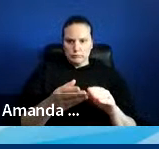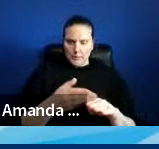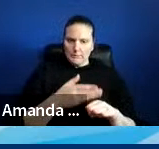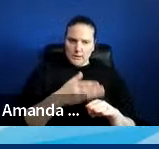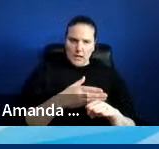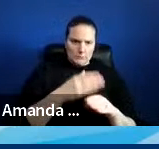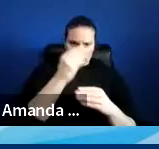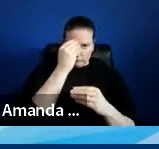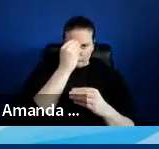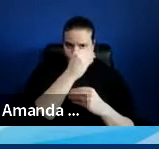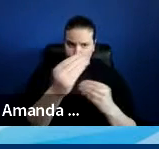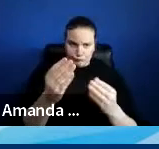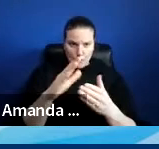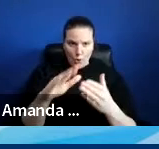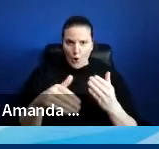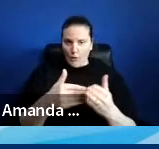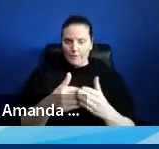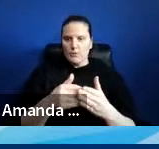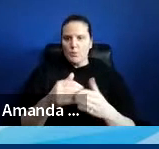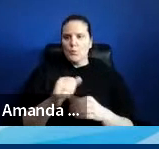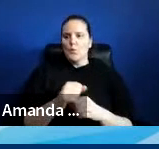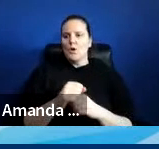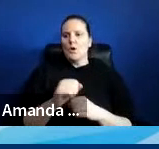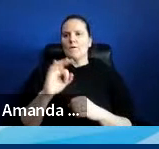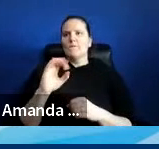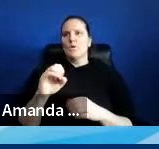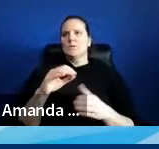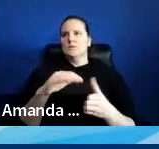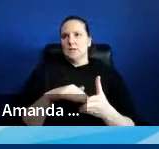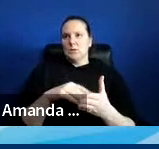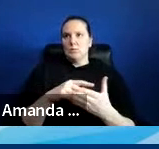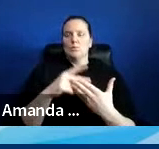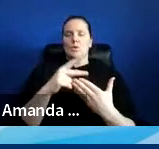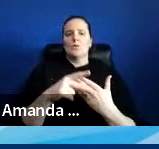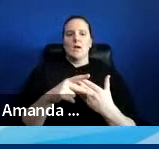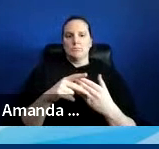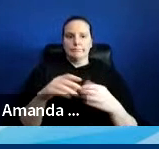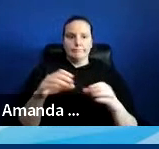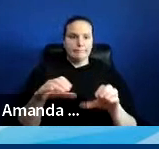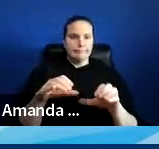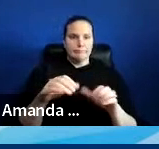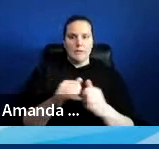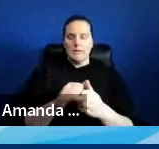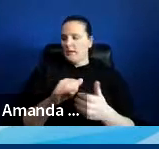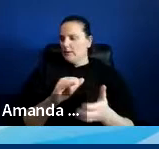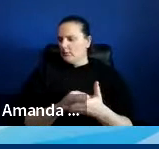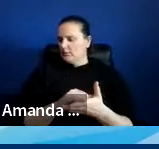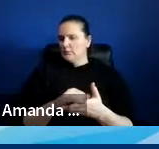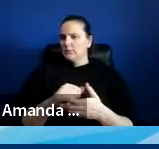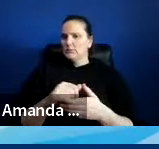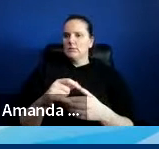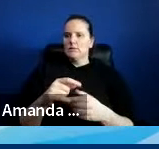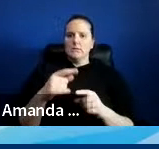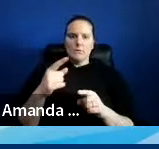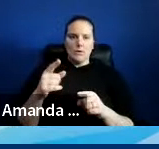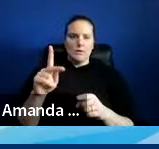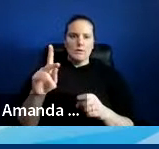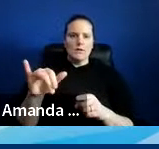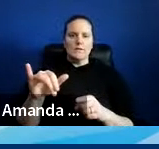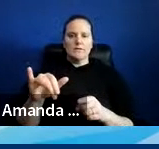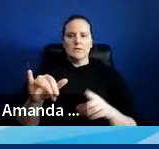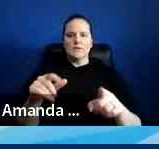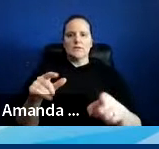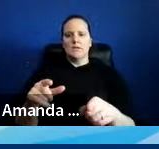all of you on the workforce study that the program conducted. So with that, I'll turn it over to Erica and Kelly. Thanks,